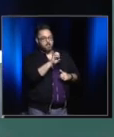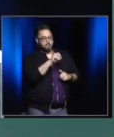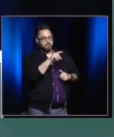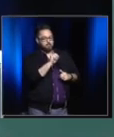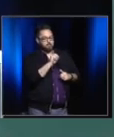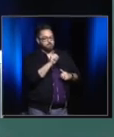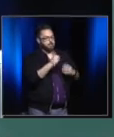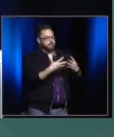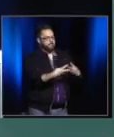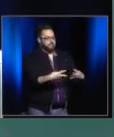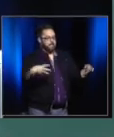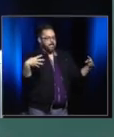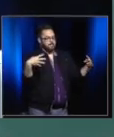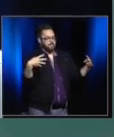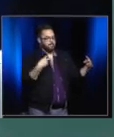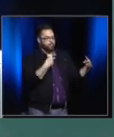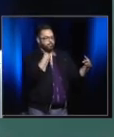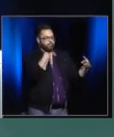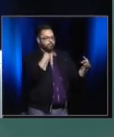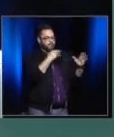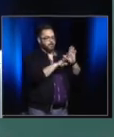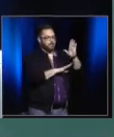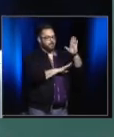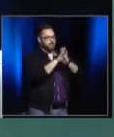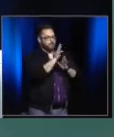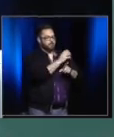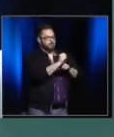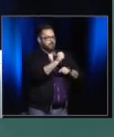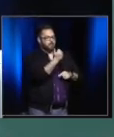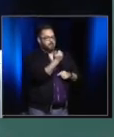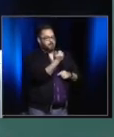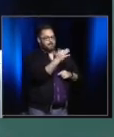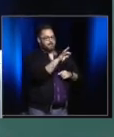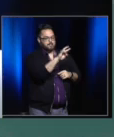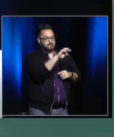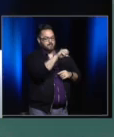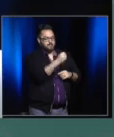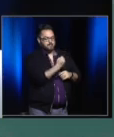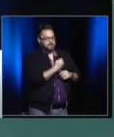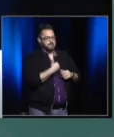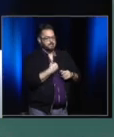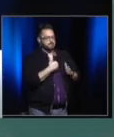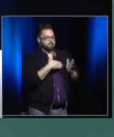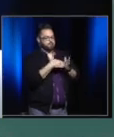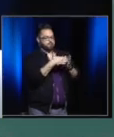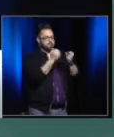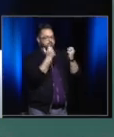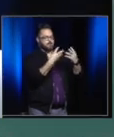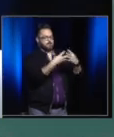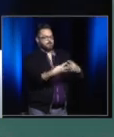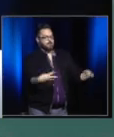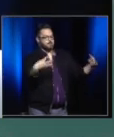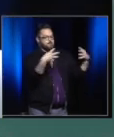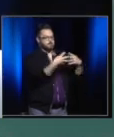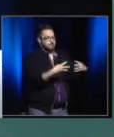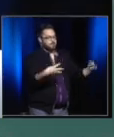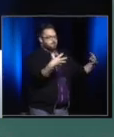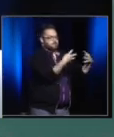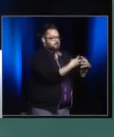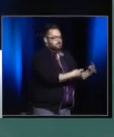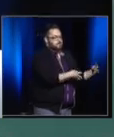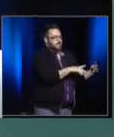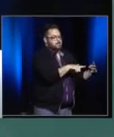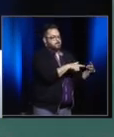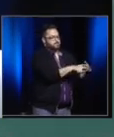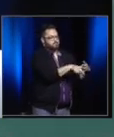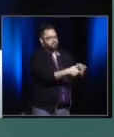for recreational and commercial fishers. They were extensively used along the west coast of the North Island until the early mid-2000s.